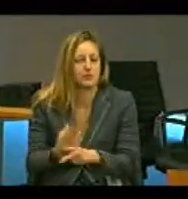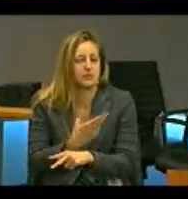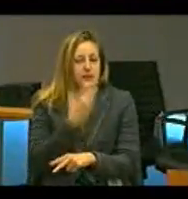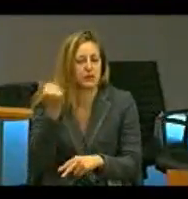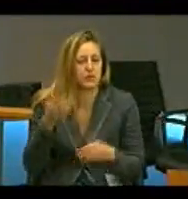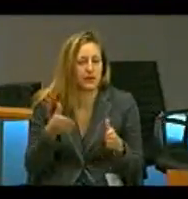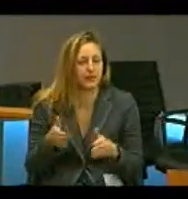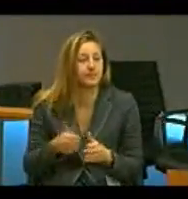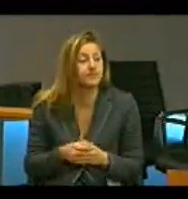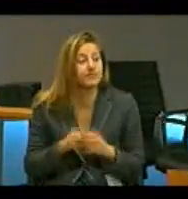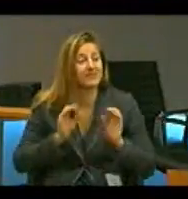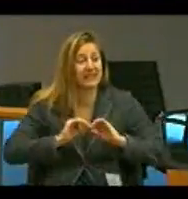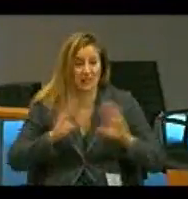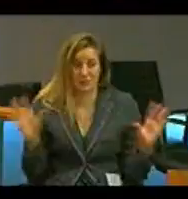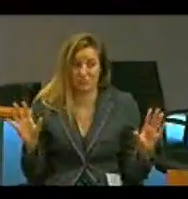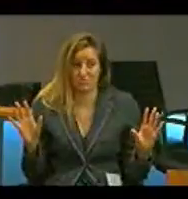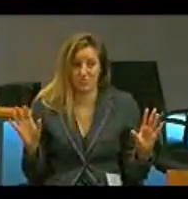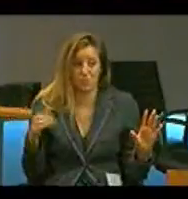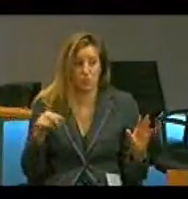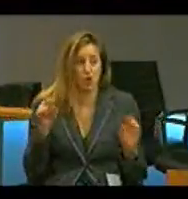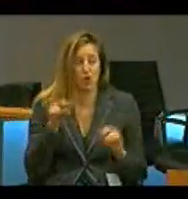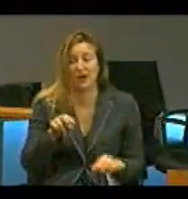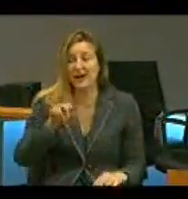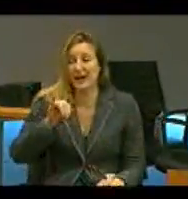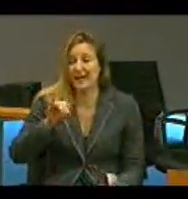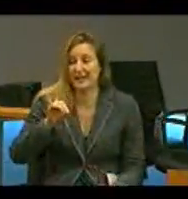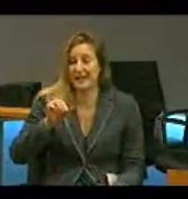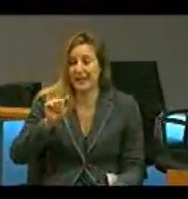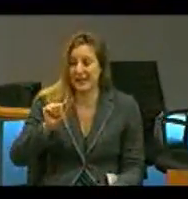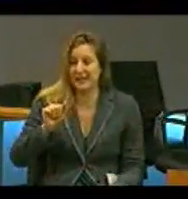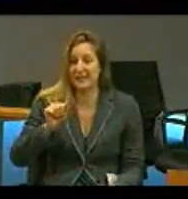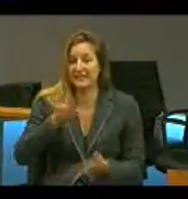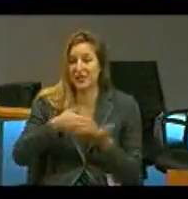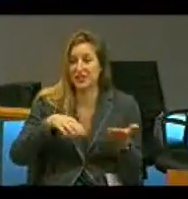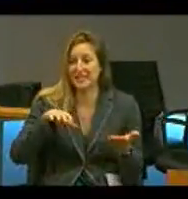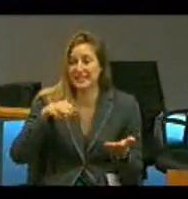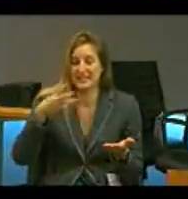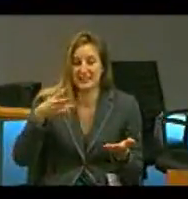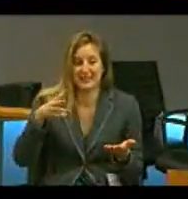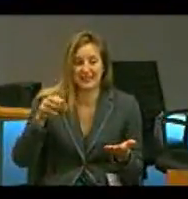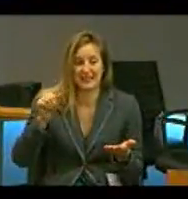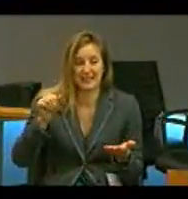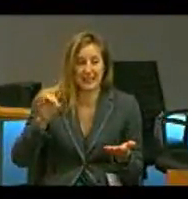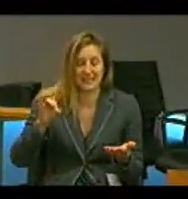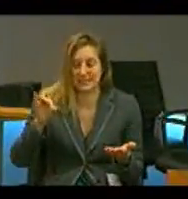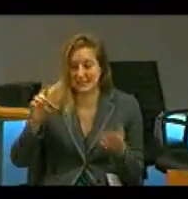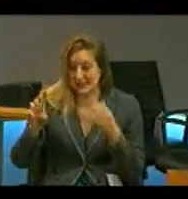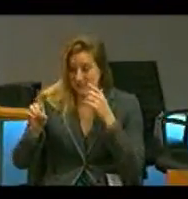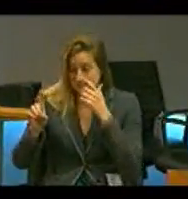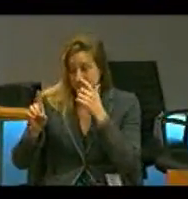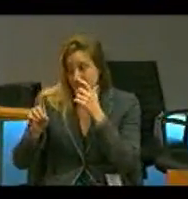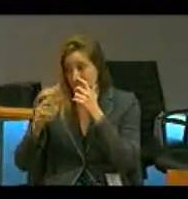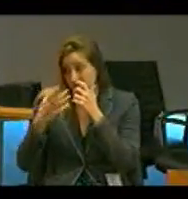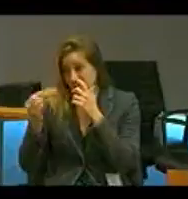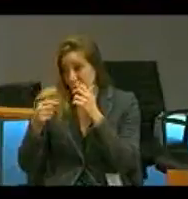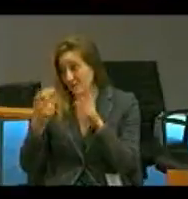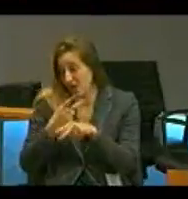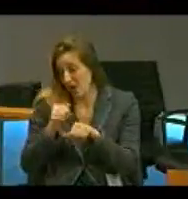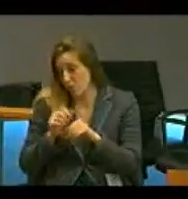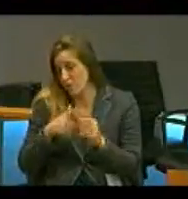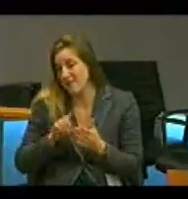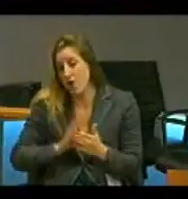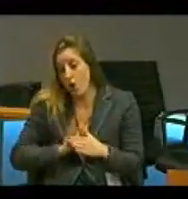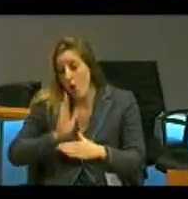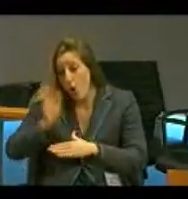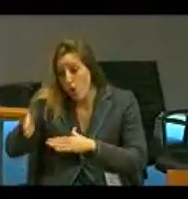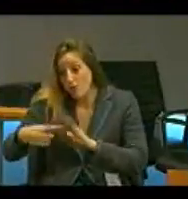be clear, when we look at IDA Section 618D and other areas where we're trying to figure out, okay, do we have overrepresentation